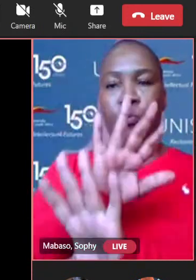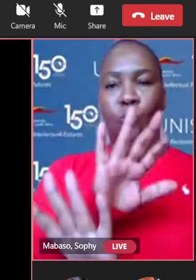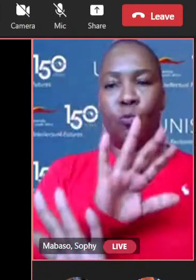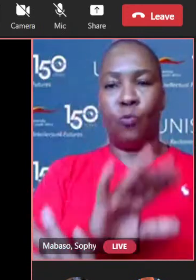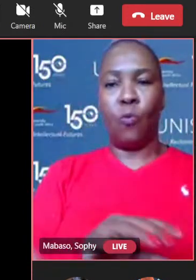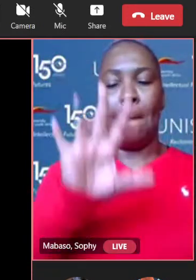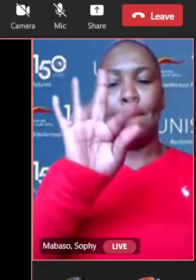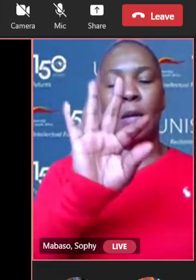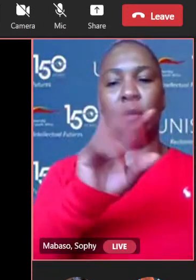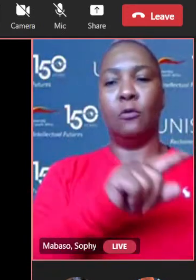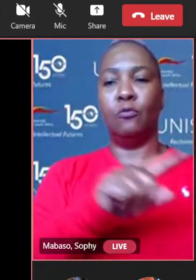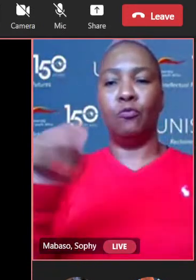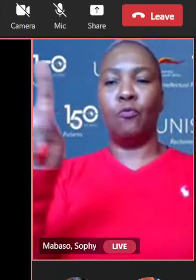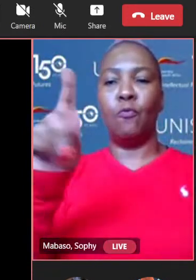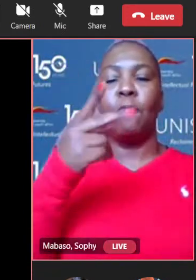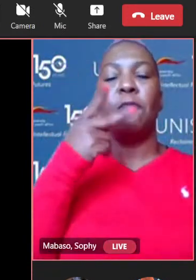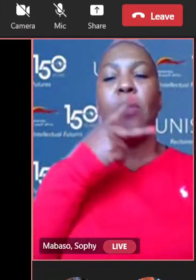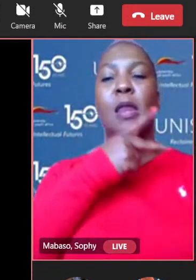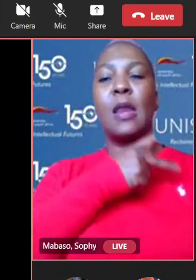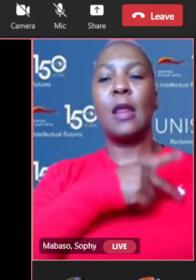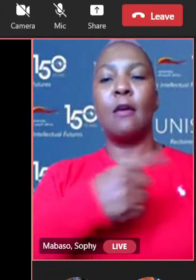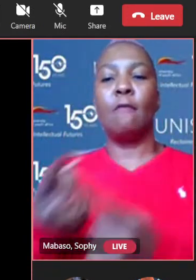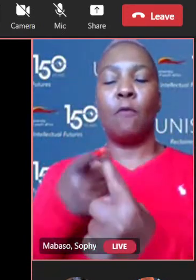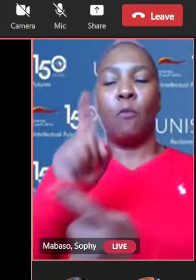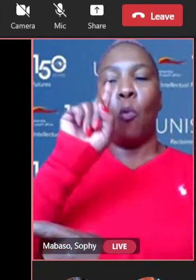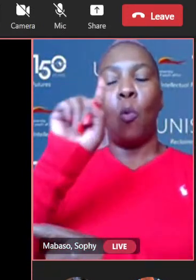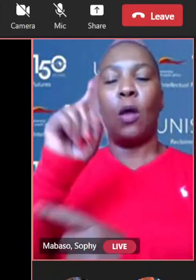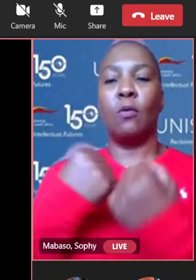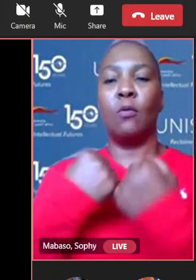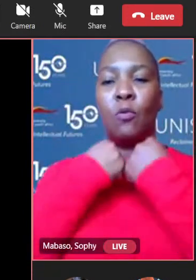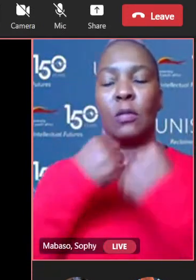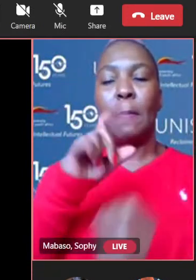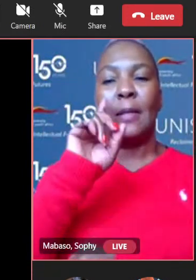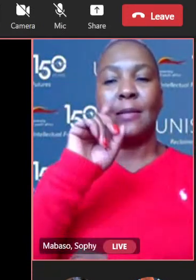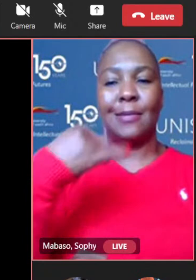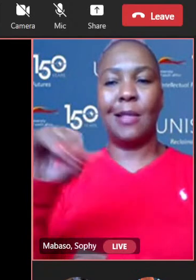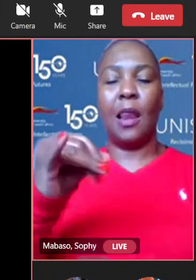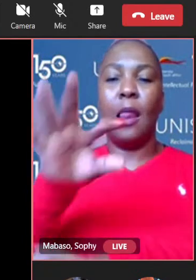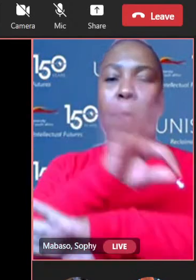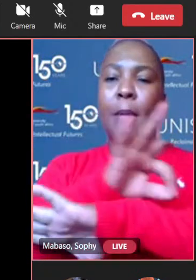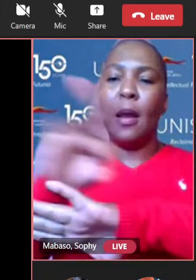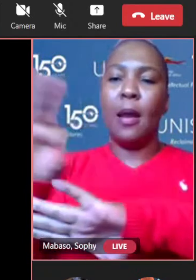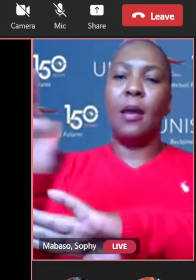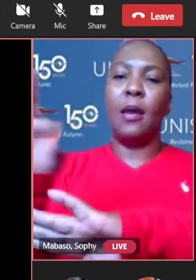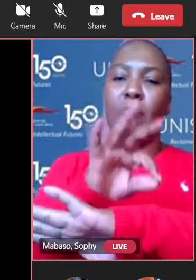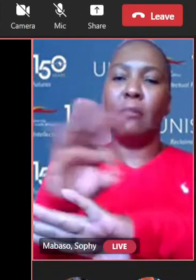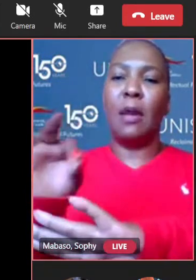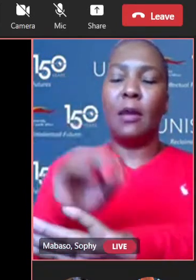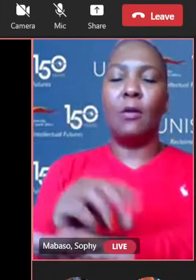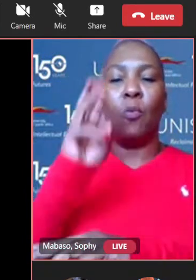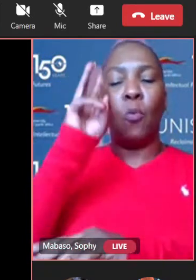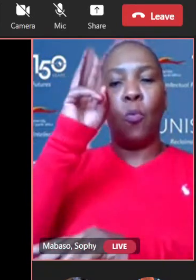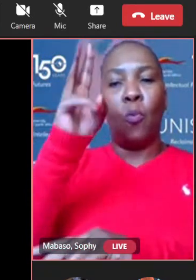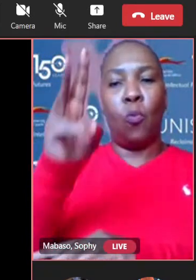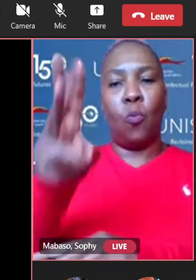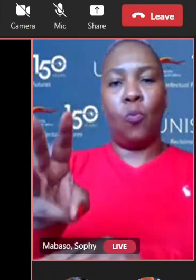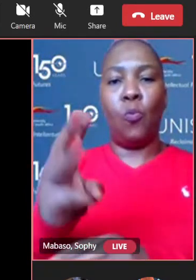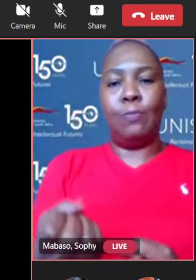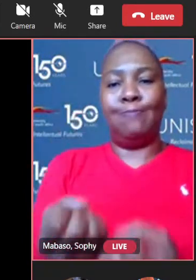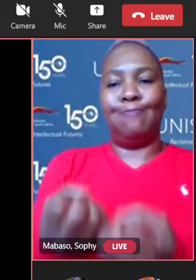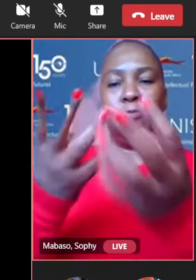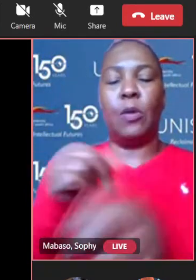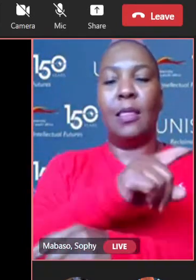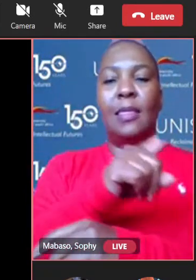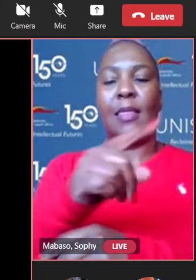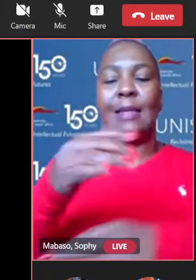August. But it's still in the planning phase. We are hoping to launch those extended hours. So you can